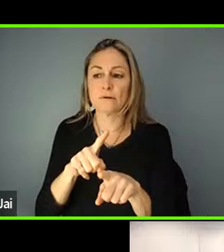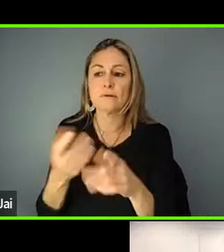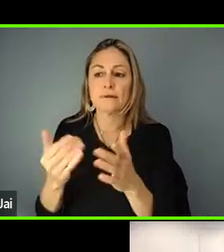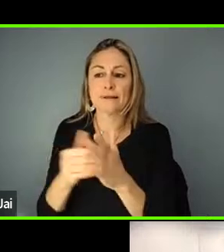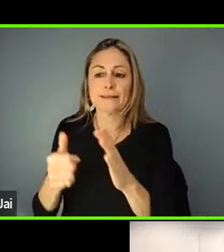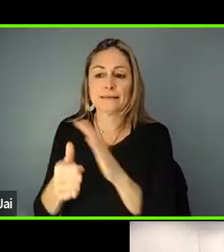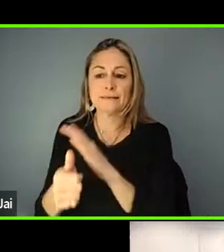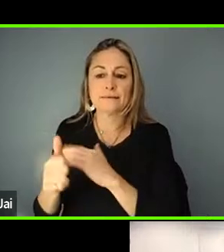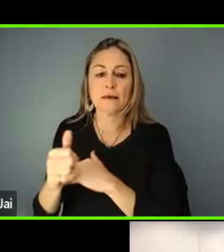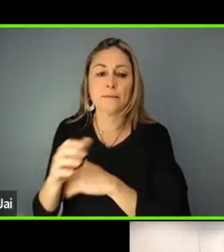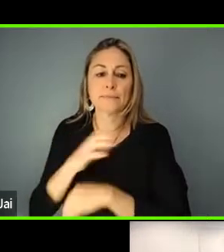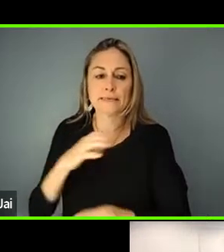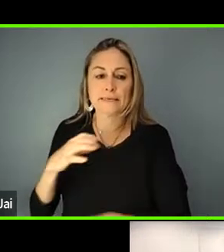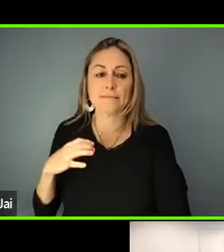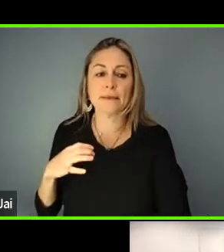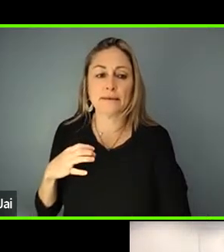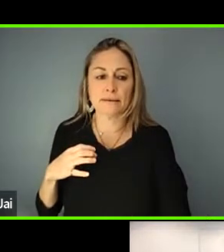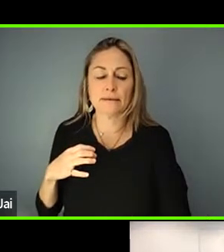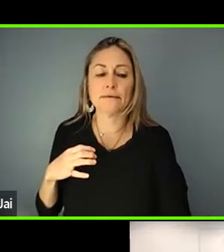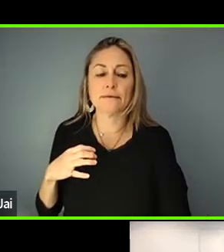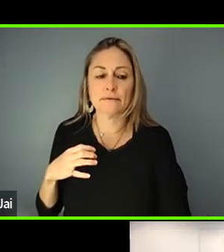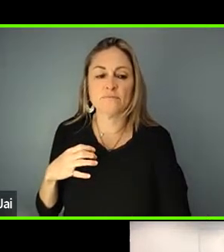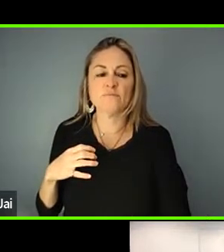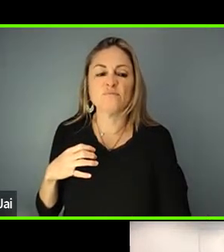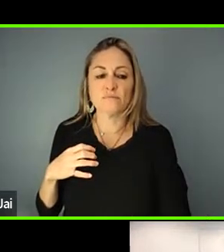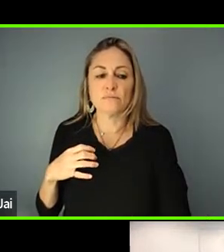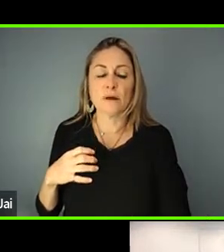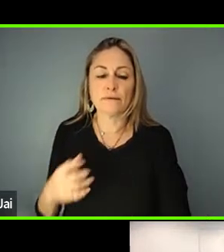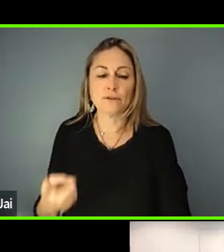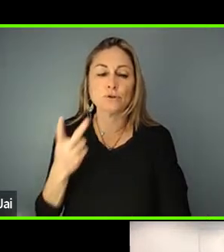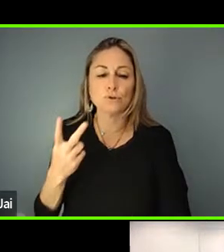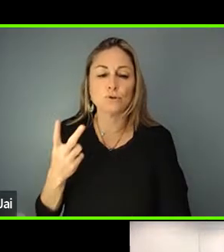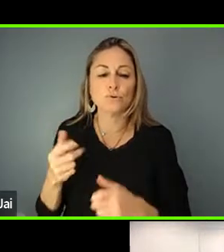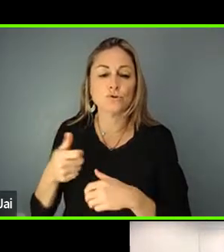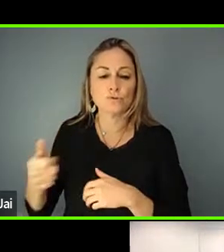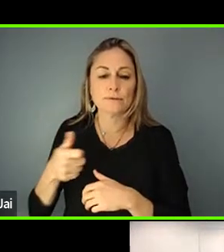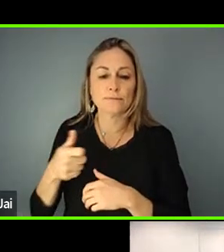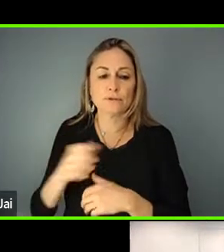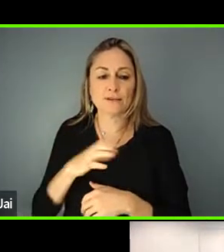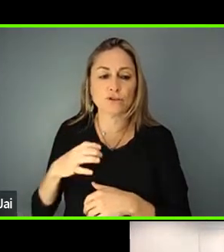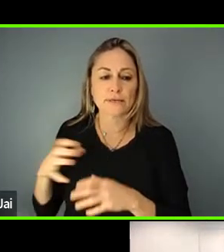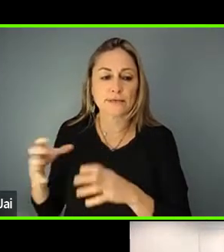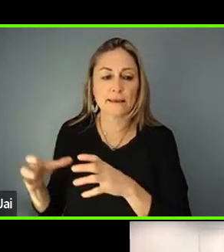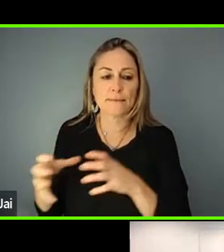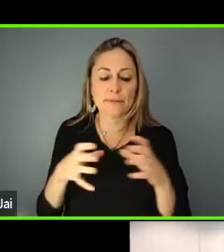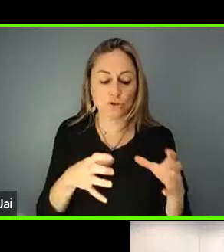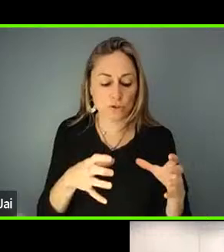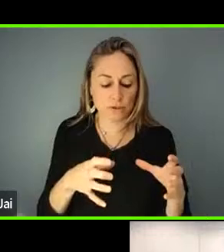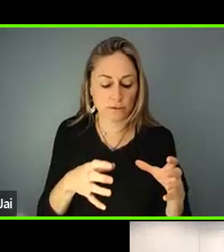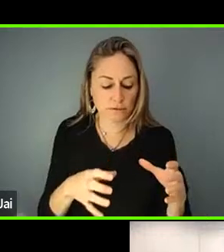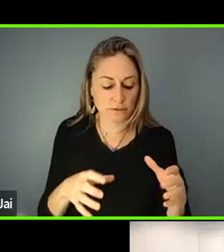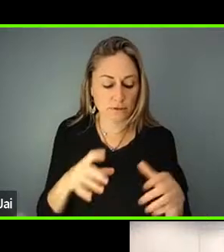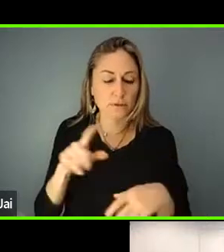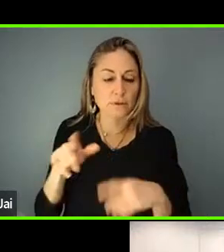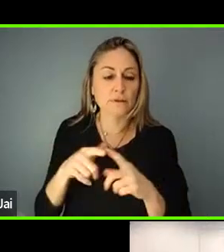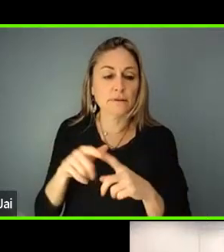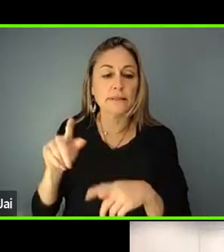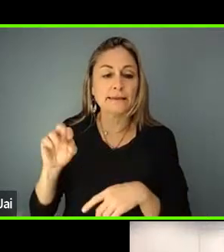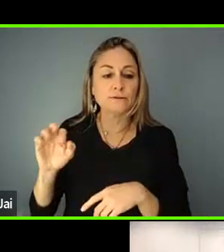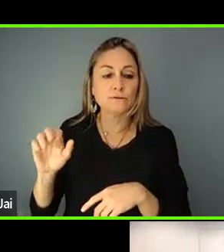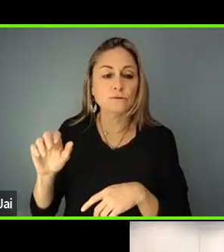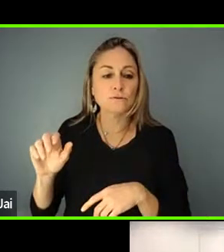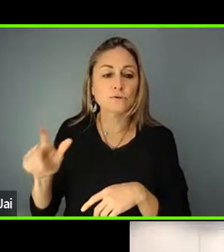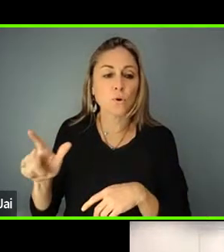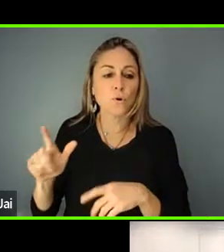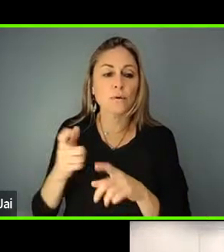subcommittee of the two transportation commissions on Will they toll by truck